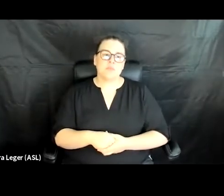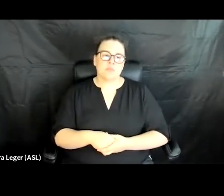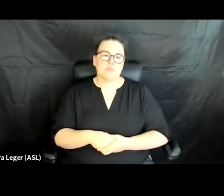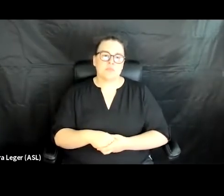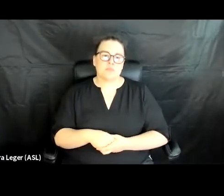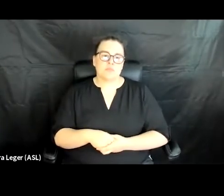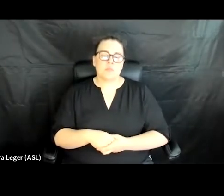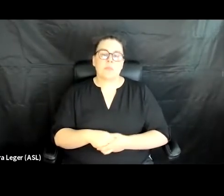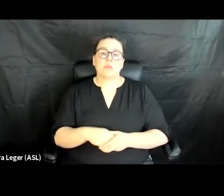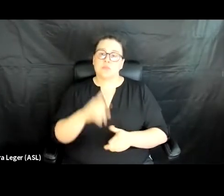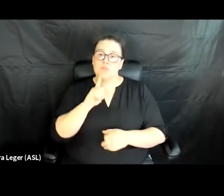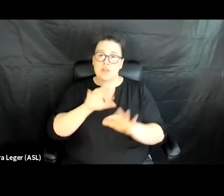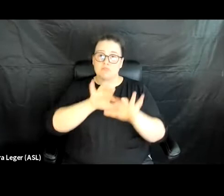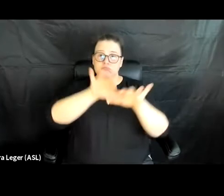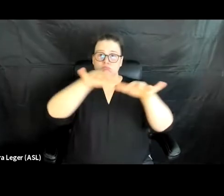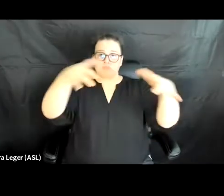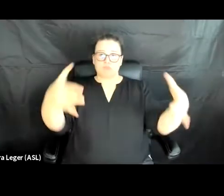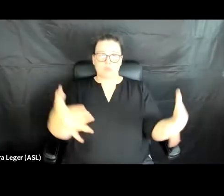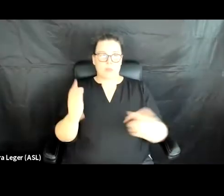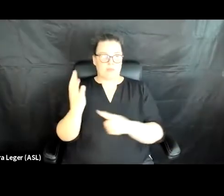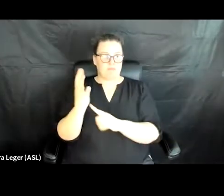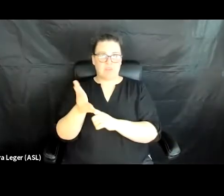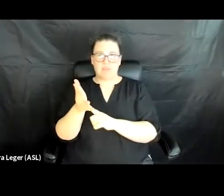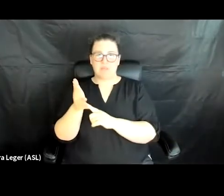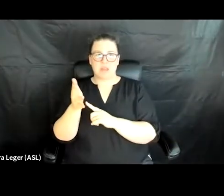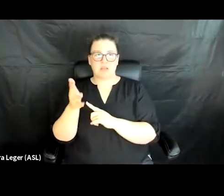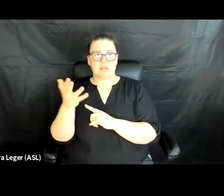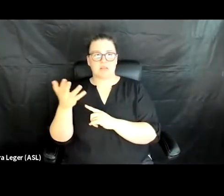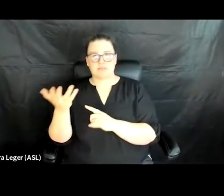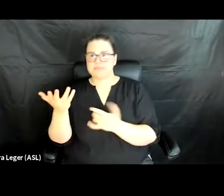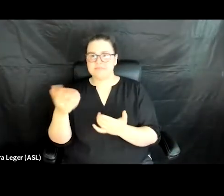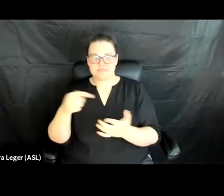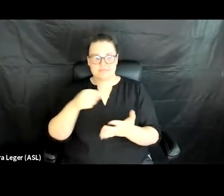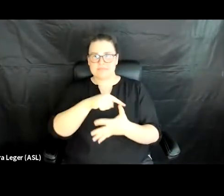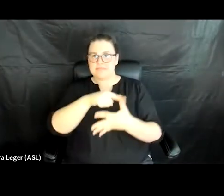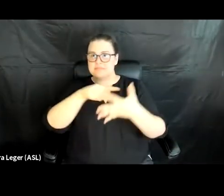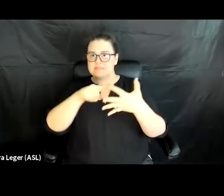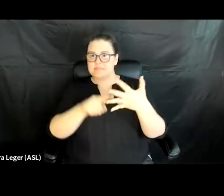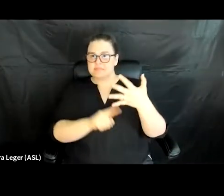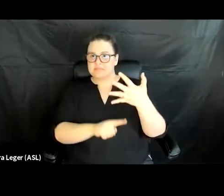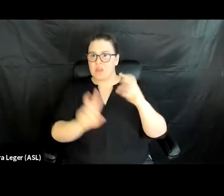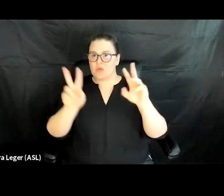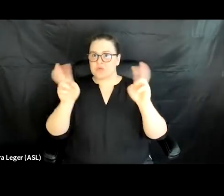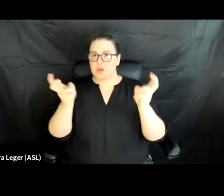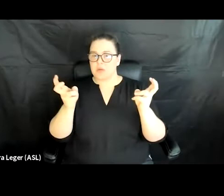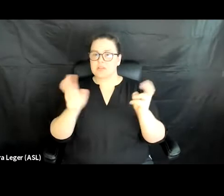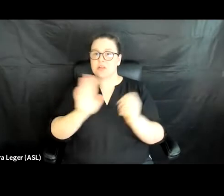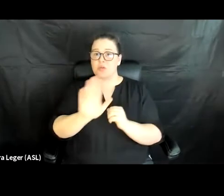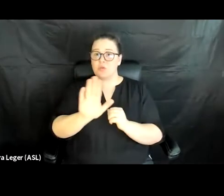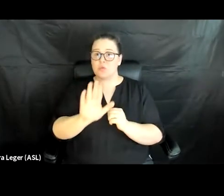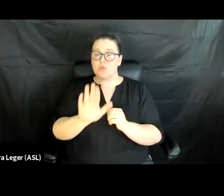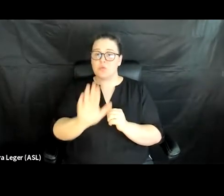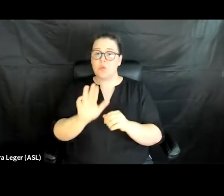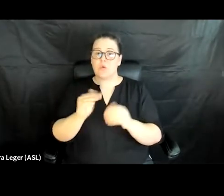of overview, quick 5-minute, these are some of the topics that your colleagues around the